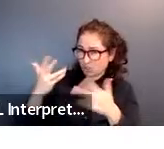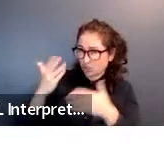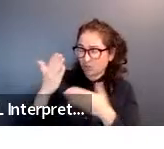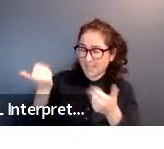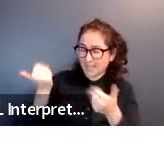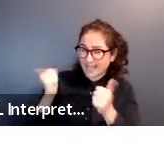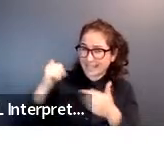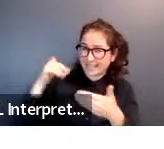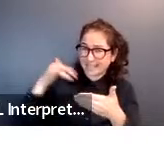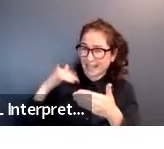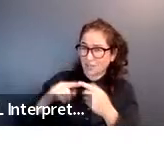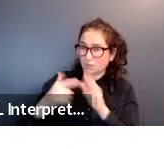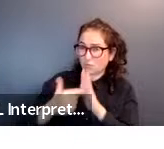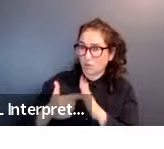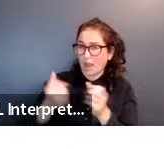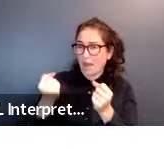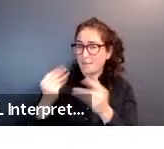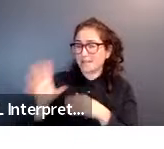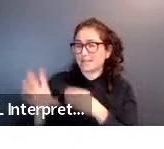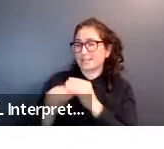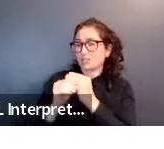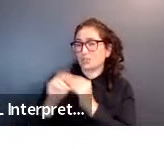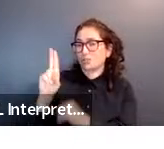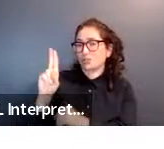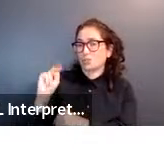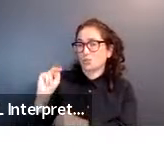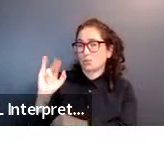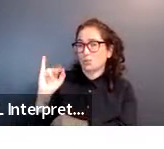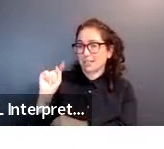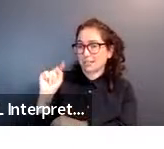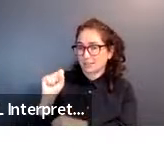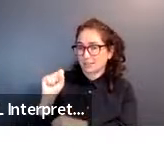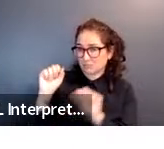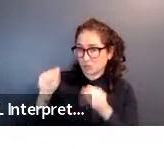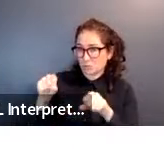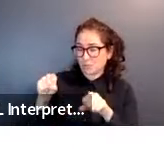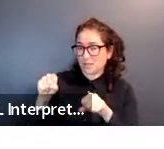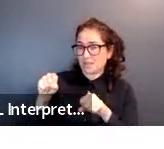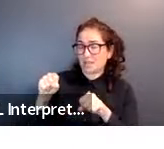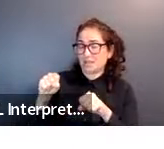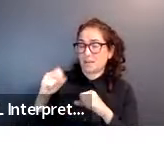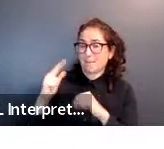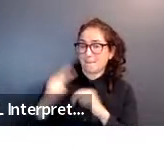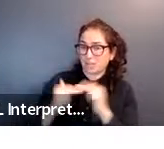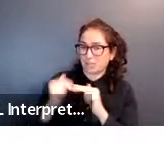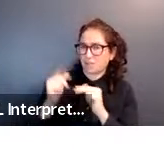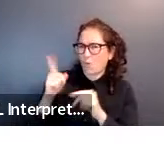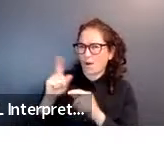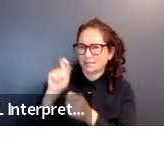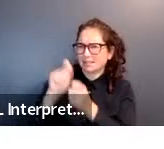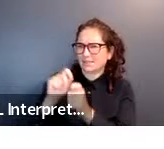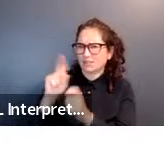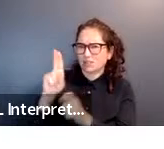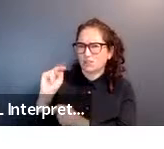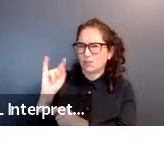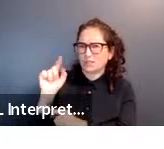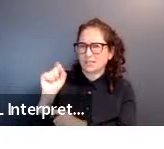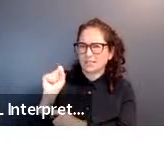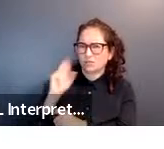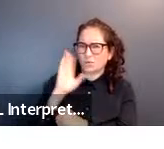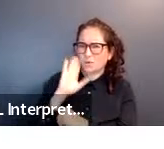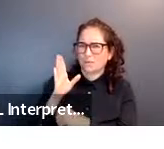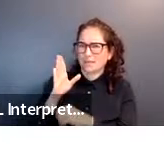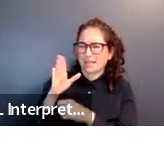studies to show how many additional units would be created and where specifically those units would be